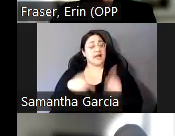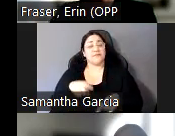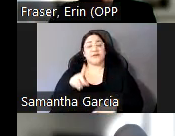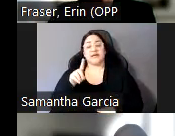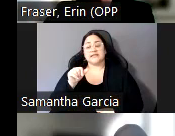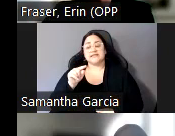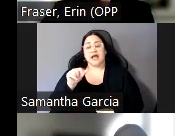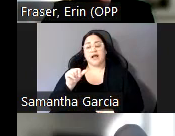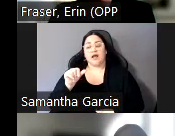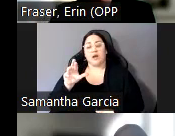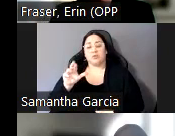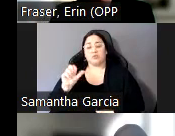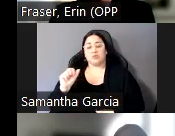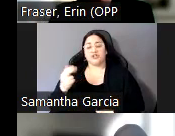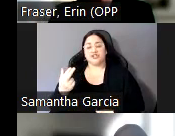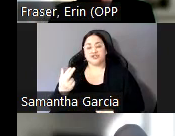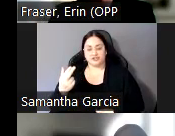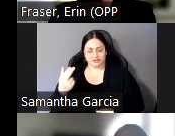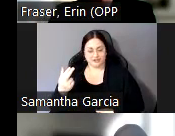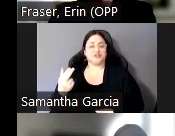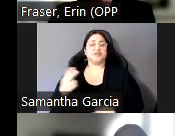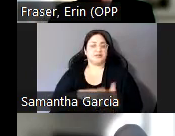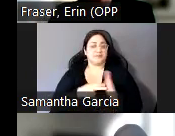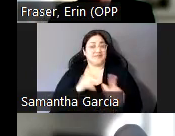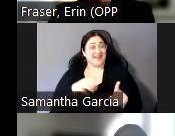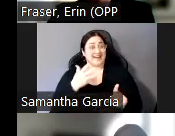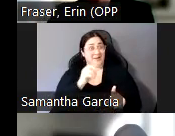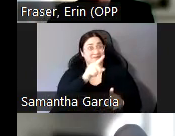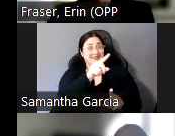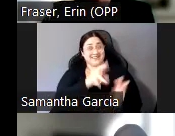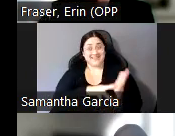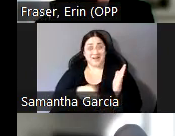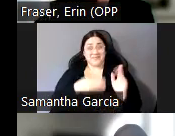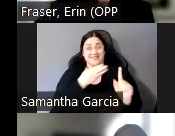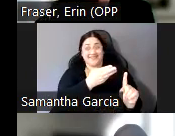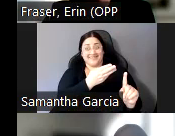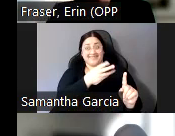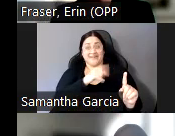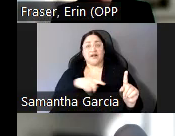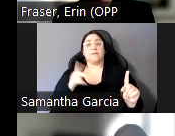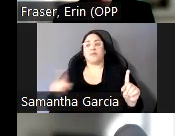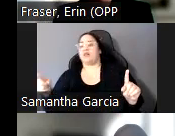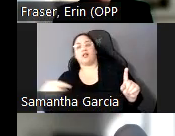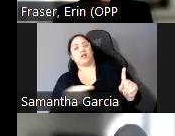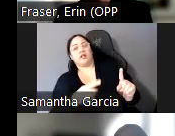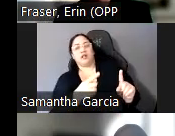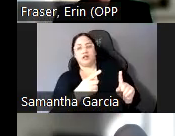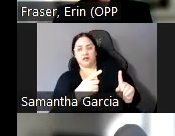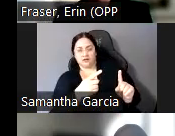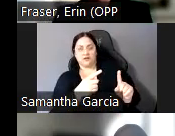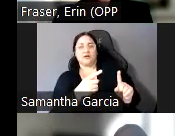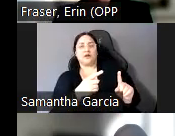that information, they'll reset your password, they can get into your email if they've had that compromised, and then they're going to send a blast out to all your